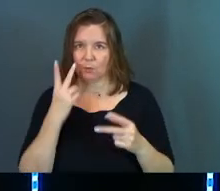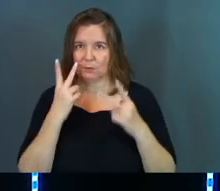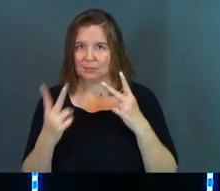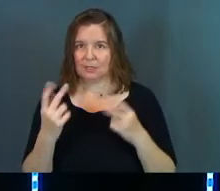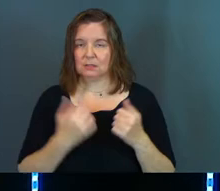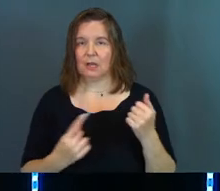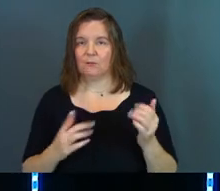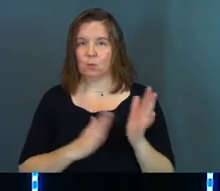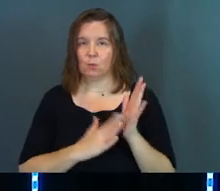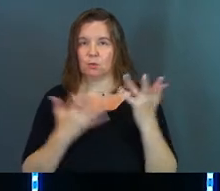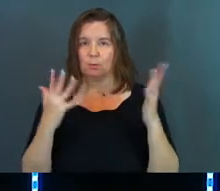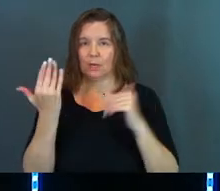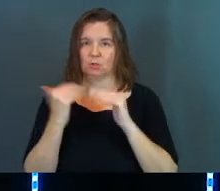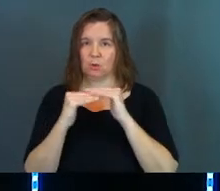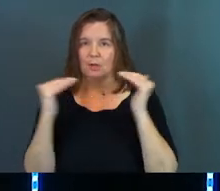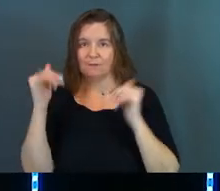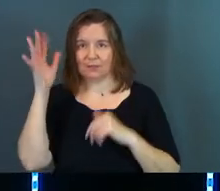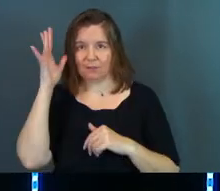praise your heavenly Father.